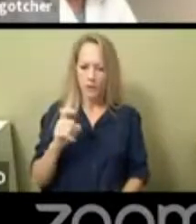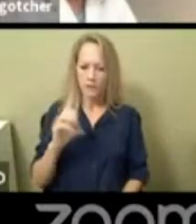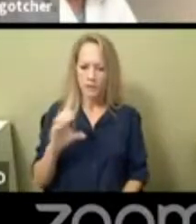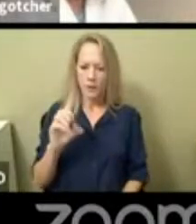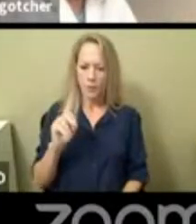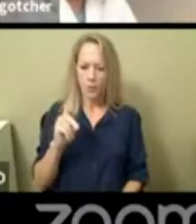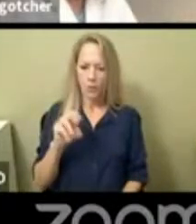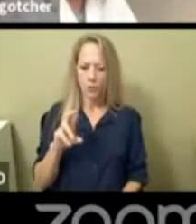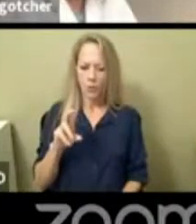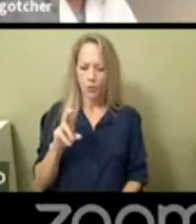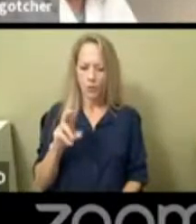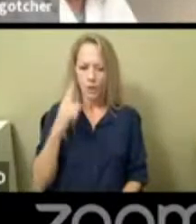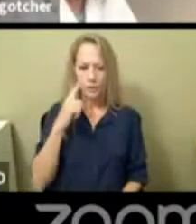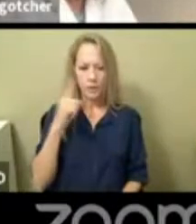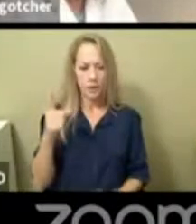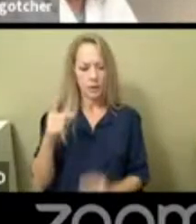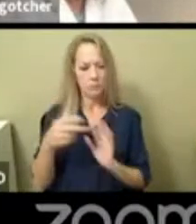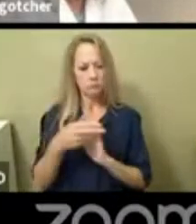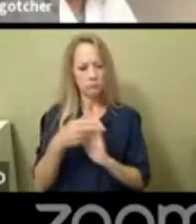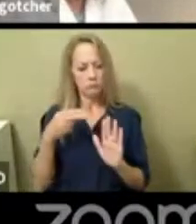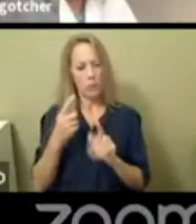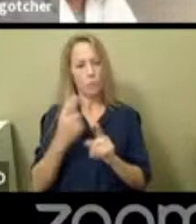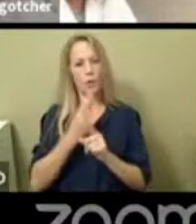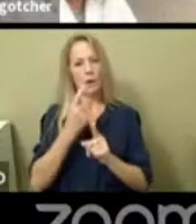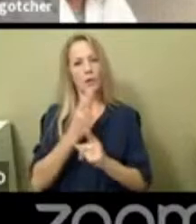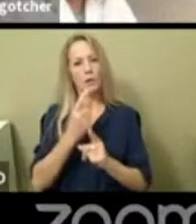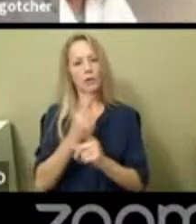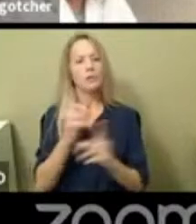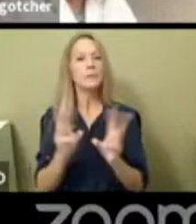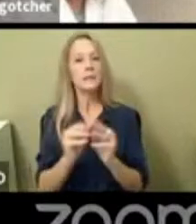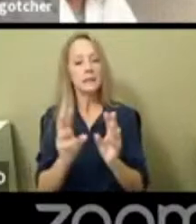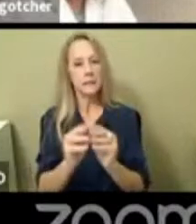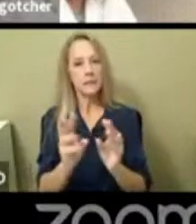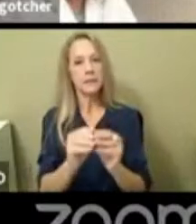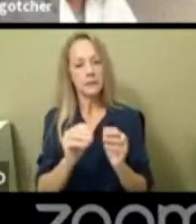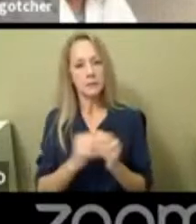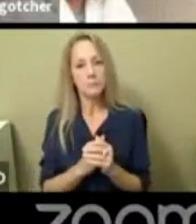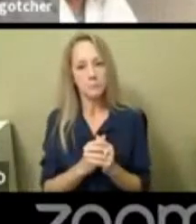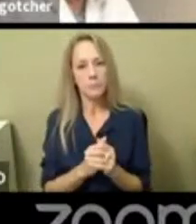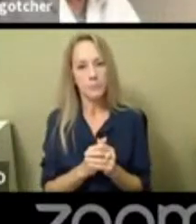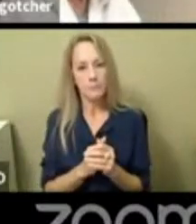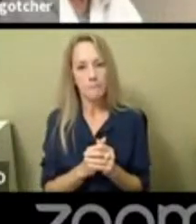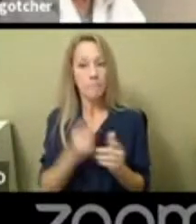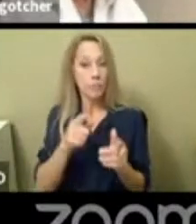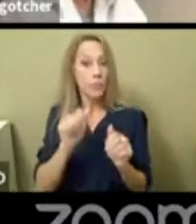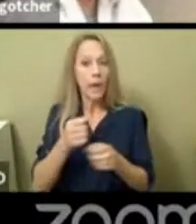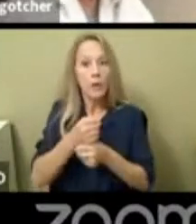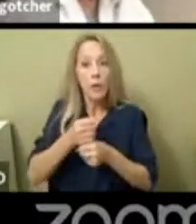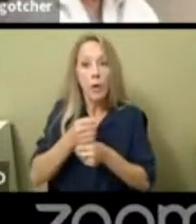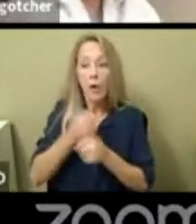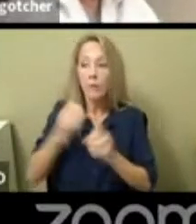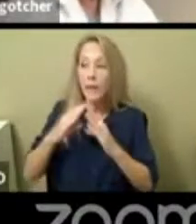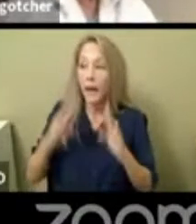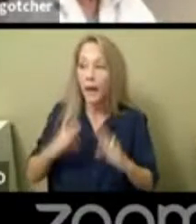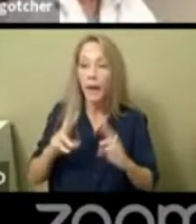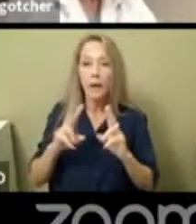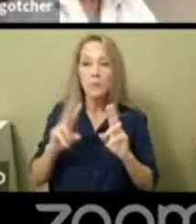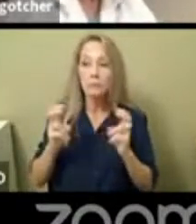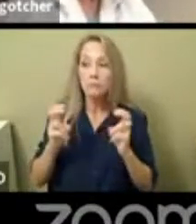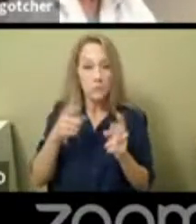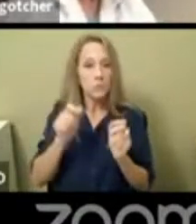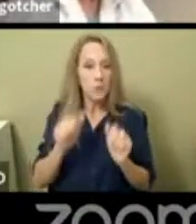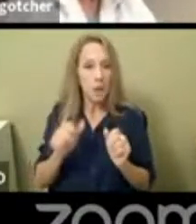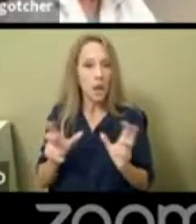deal with regular meetings of these committees. Otherwise, you can certainly meet at a coffee house or something,